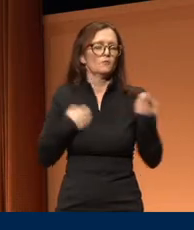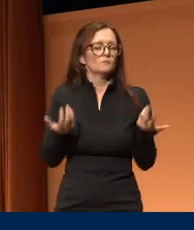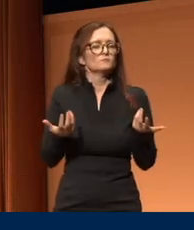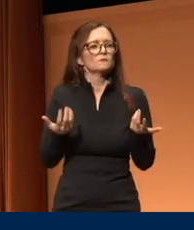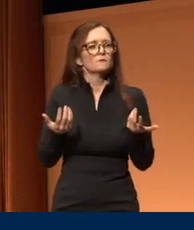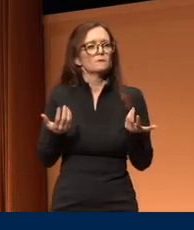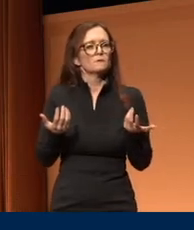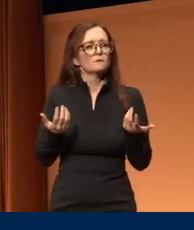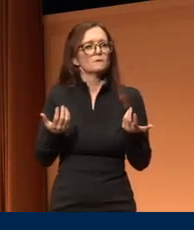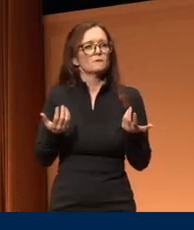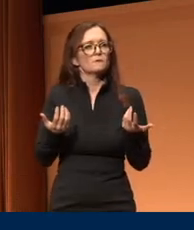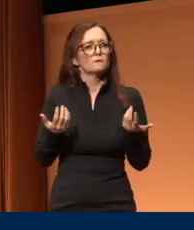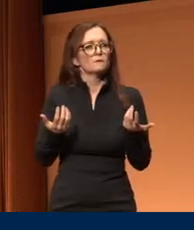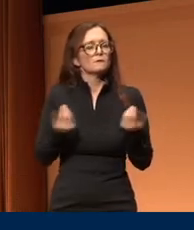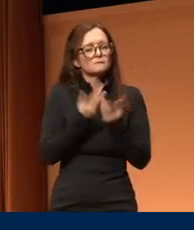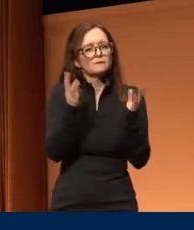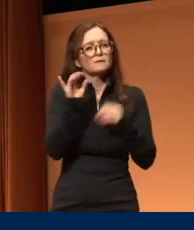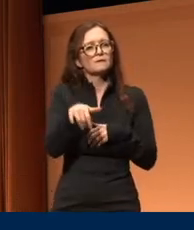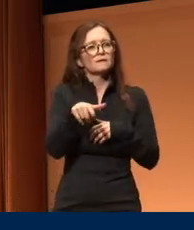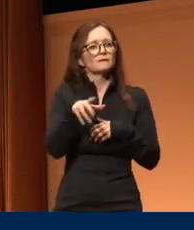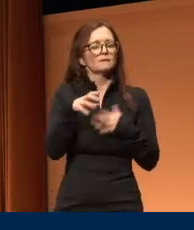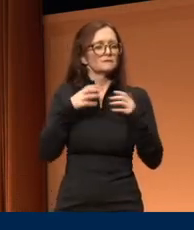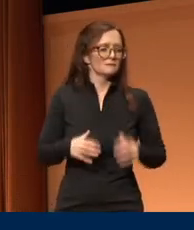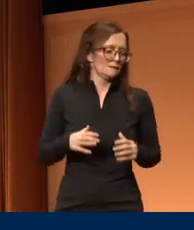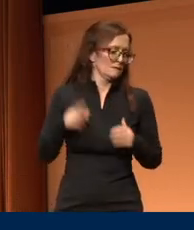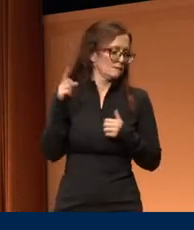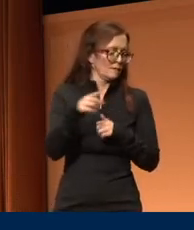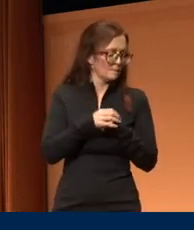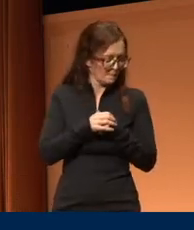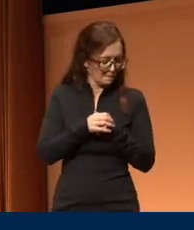observed in these deliberative settings of citizens' assemblies.